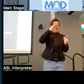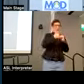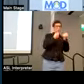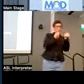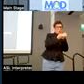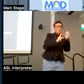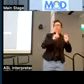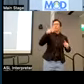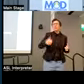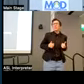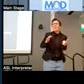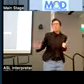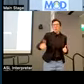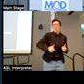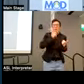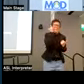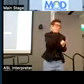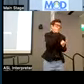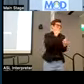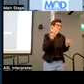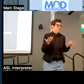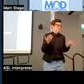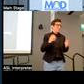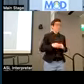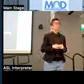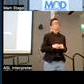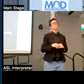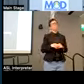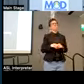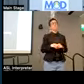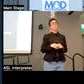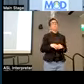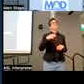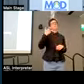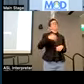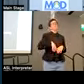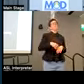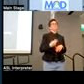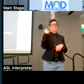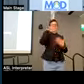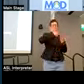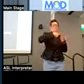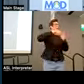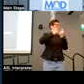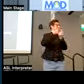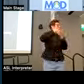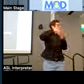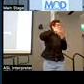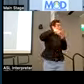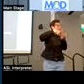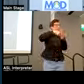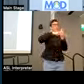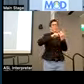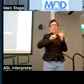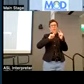their counterparts, right? At the end of the day. And I remember getting into this discussion with my team. You know, we went to Microsoft